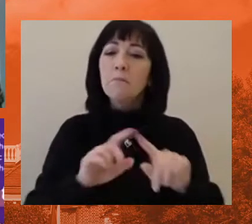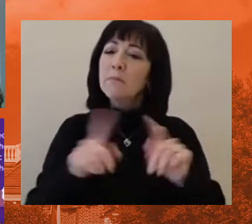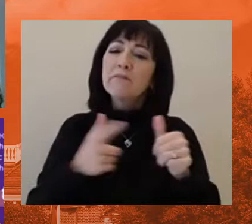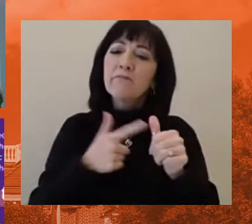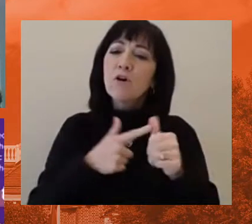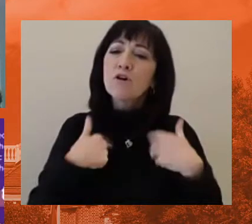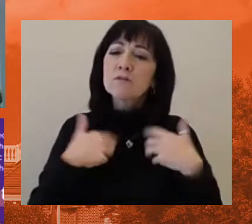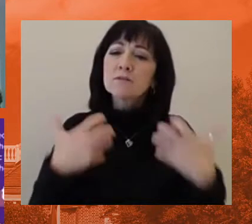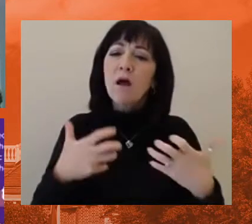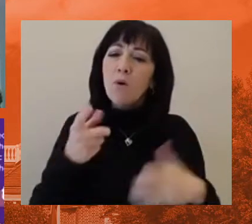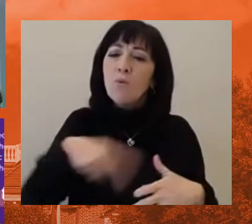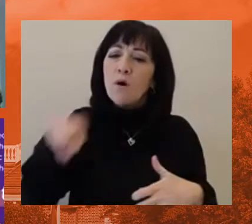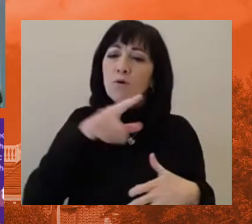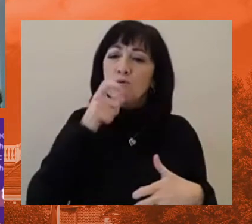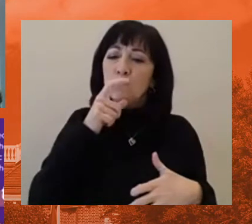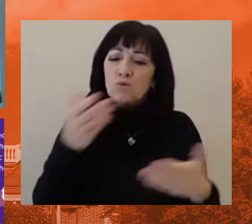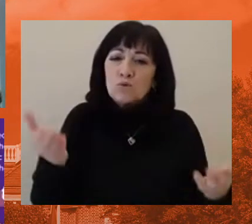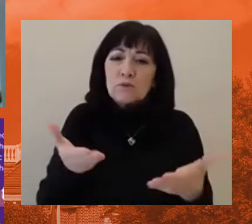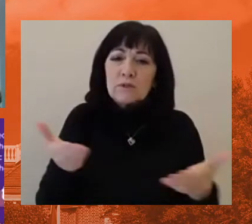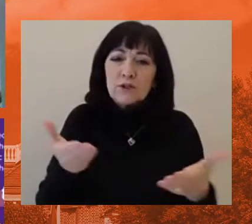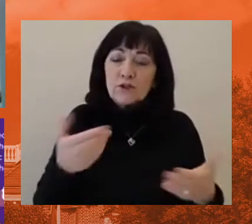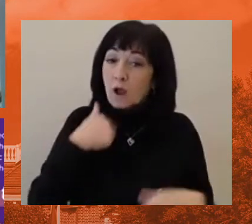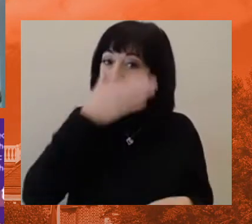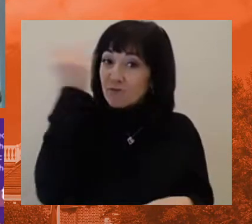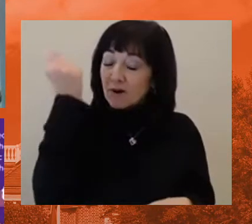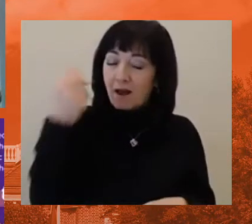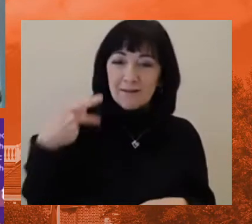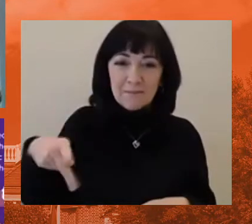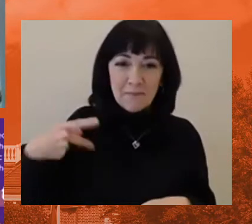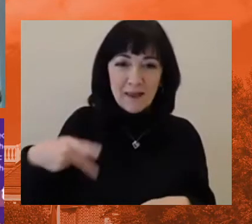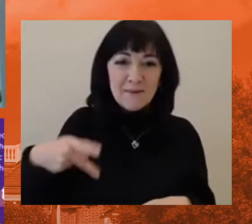that have joined us. I forgot Pam, our